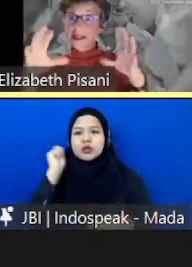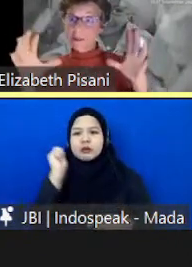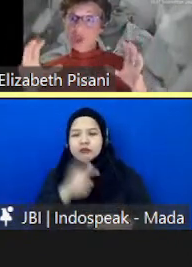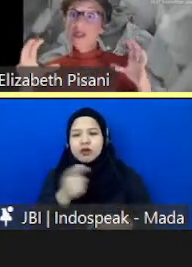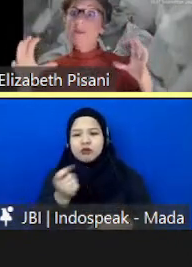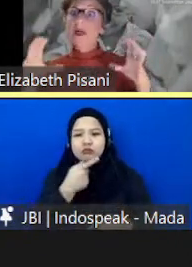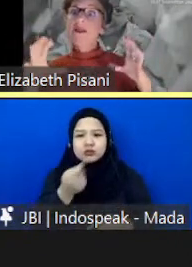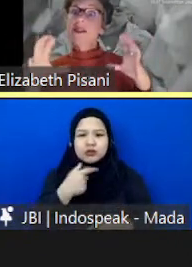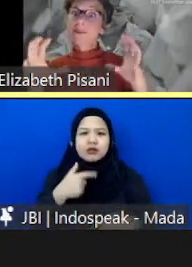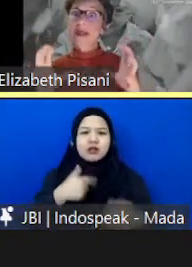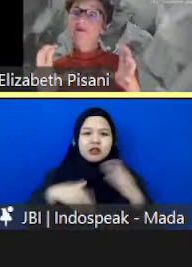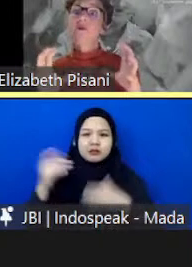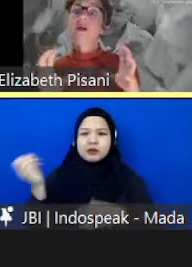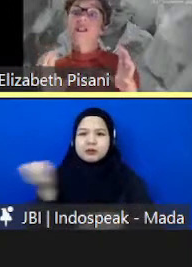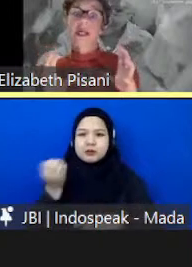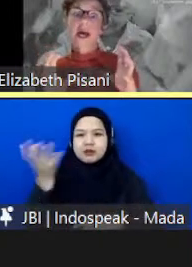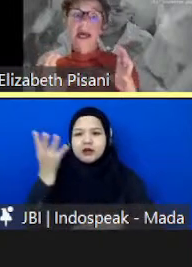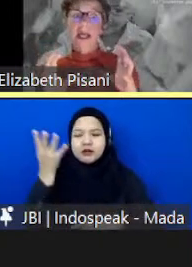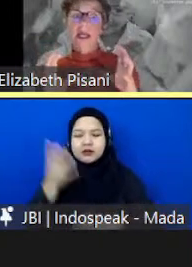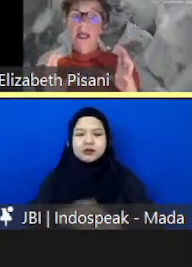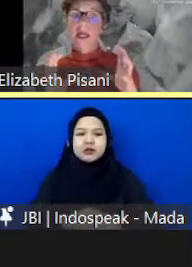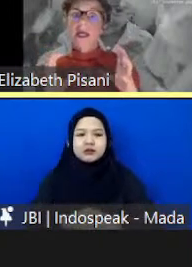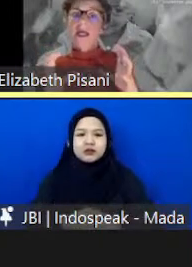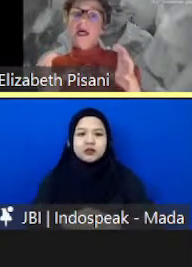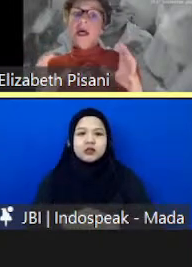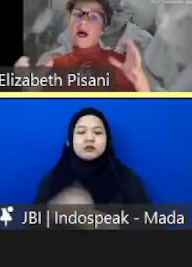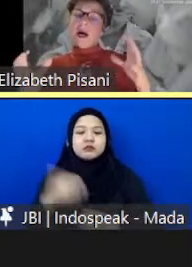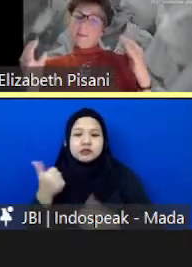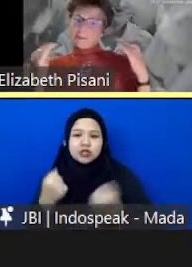INA CBG money that's paid for by JKN.